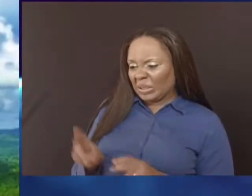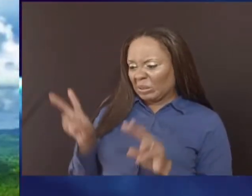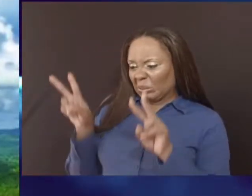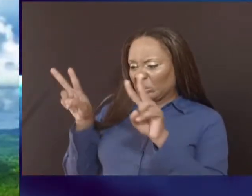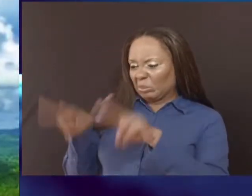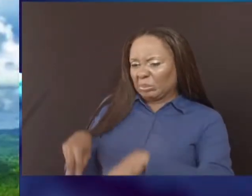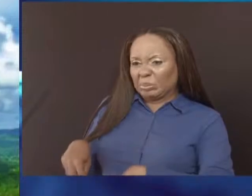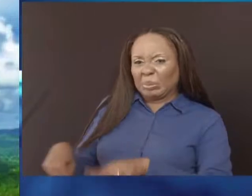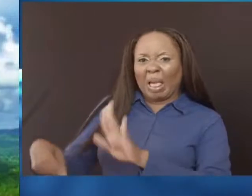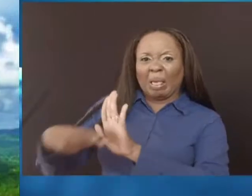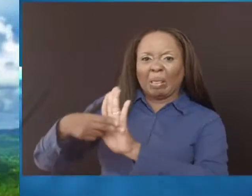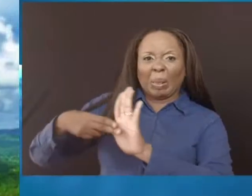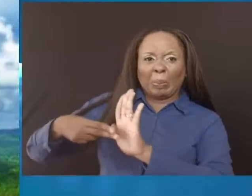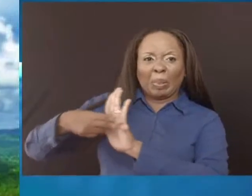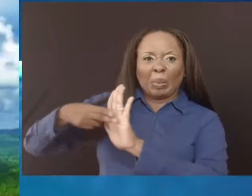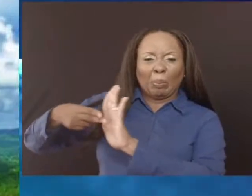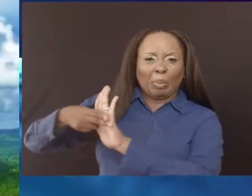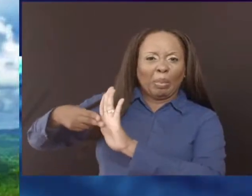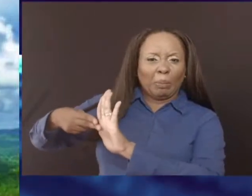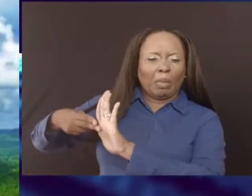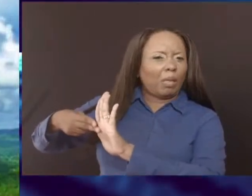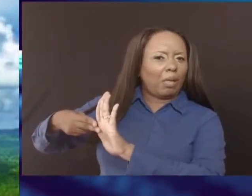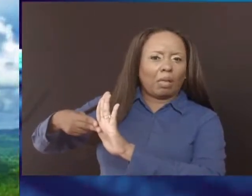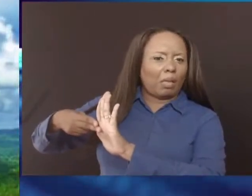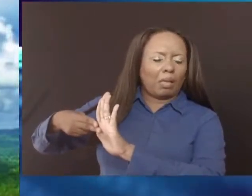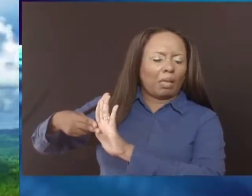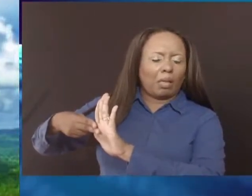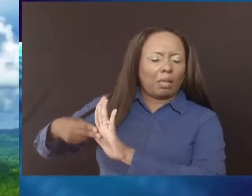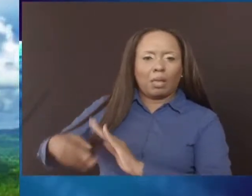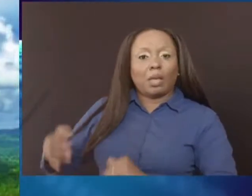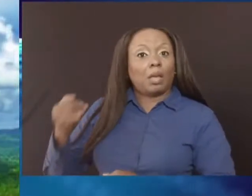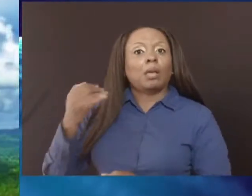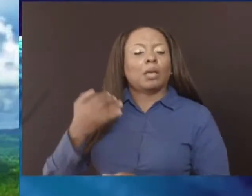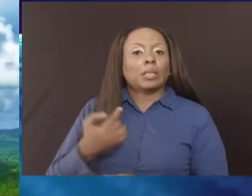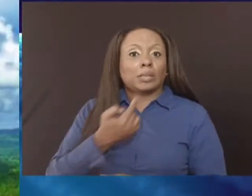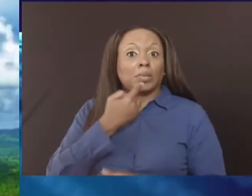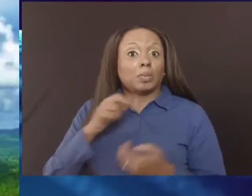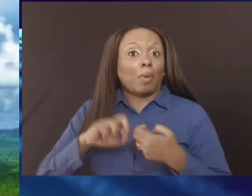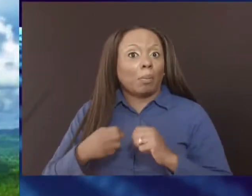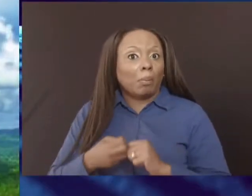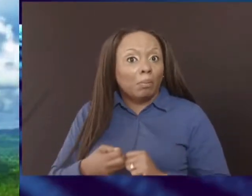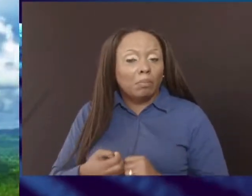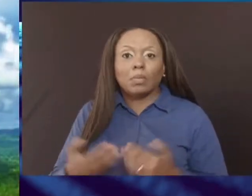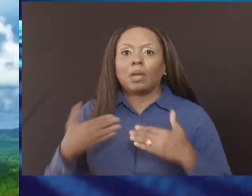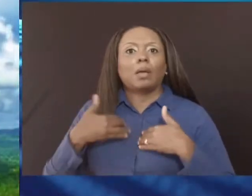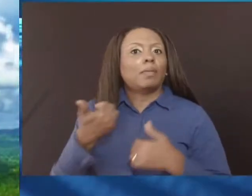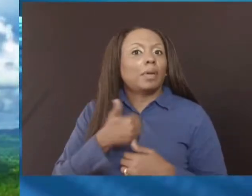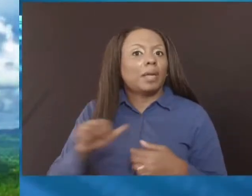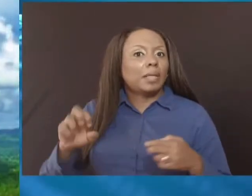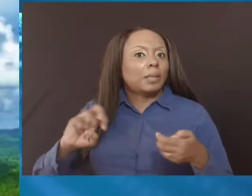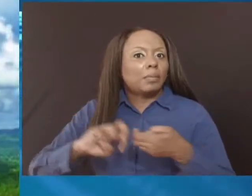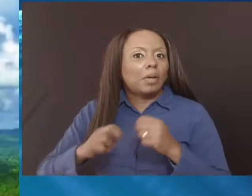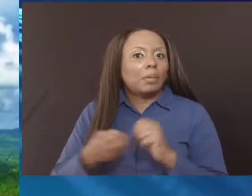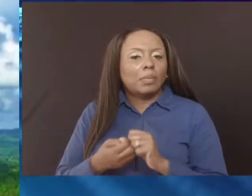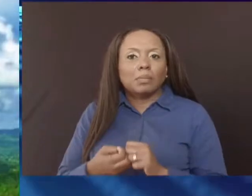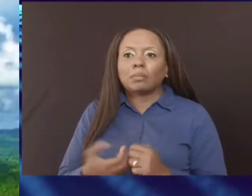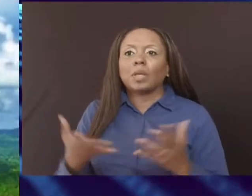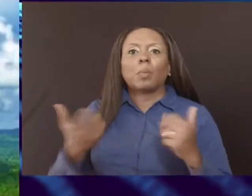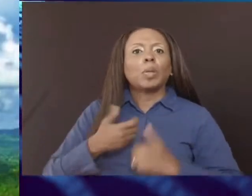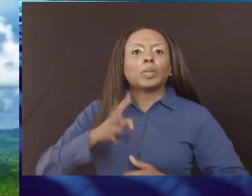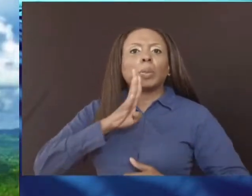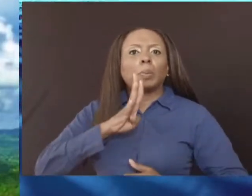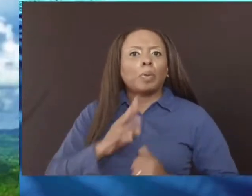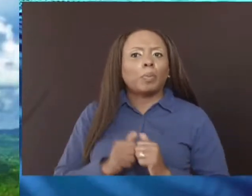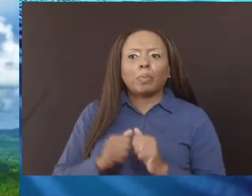is very, very important. So if you are having any challenges, when the triage team contacts you and you would like to speak to